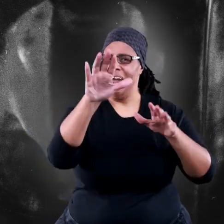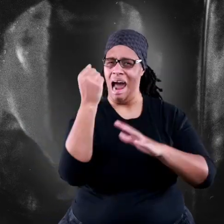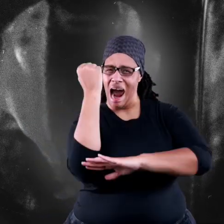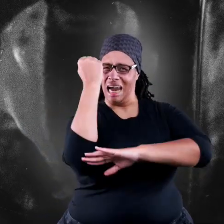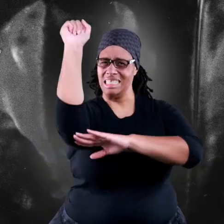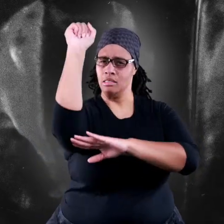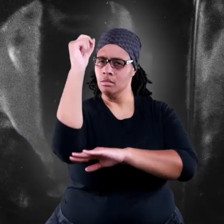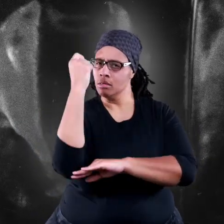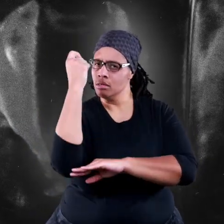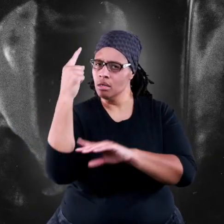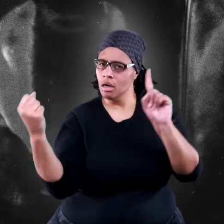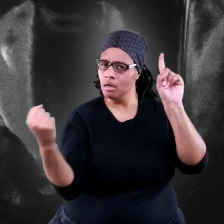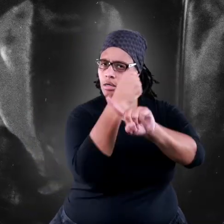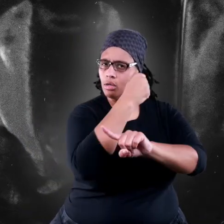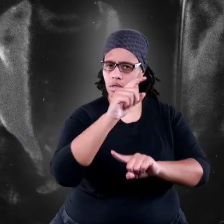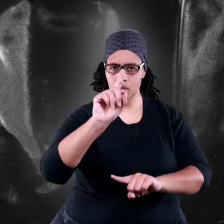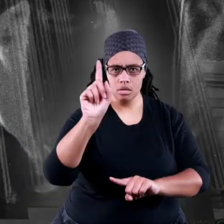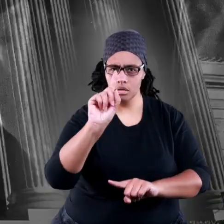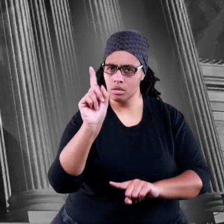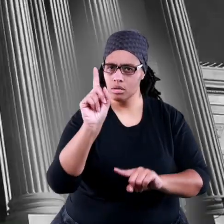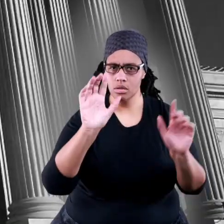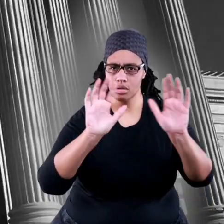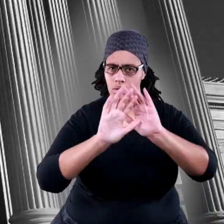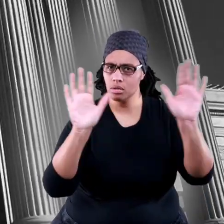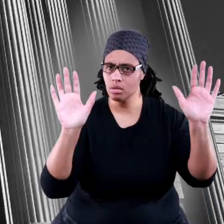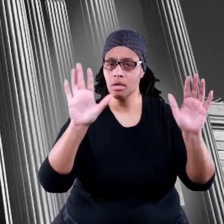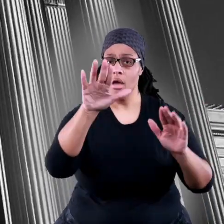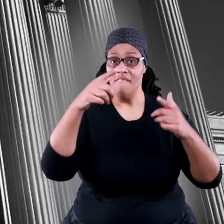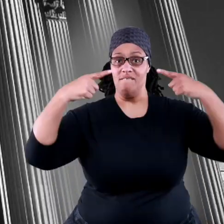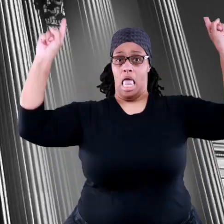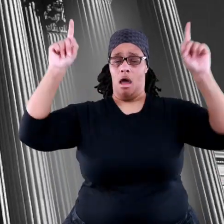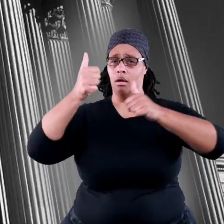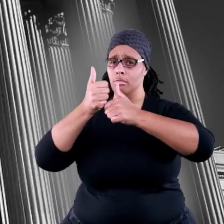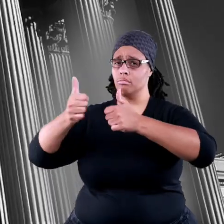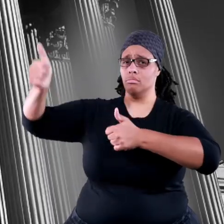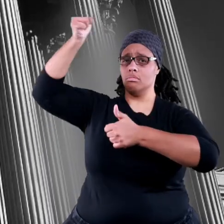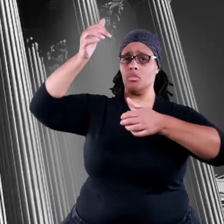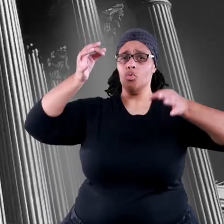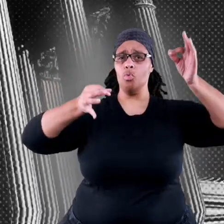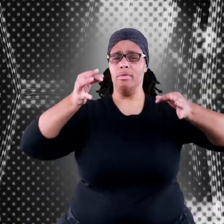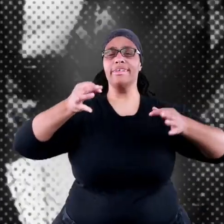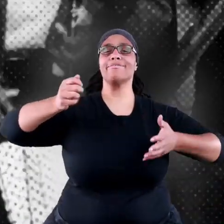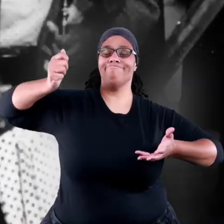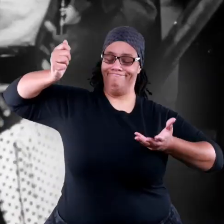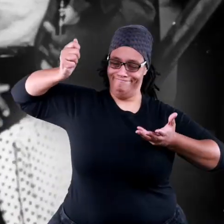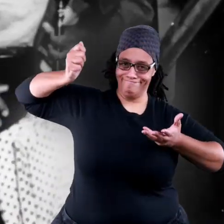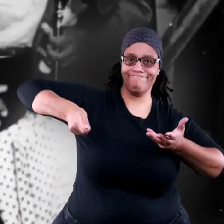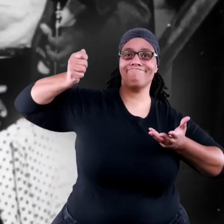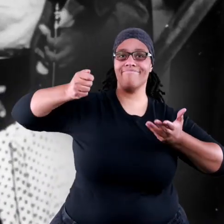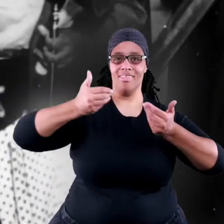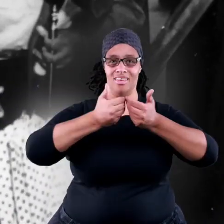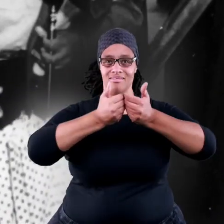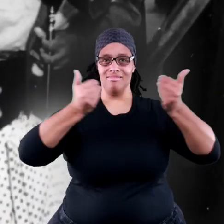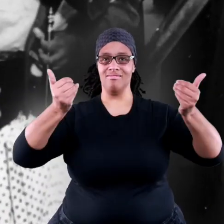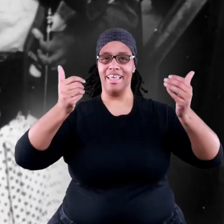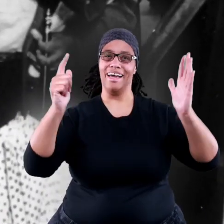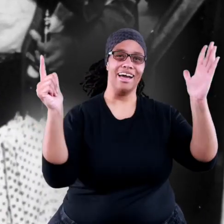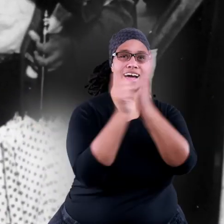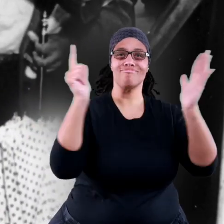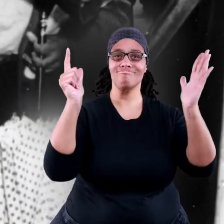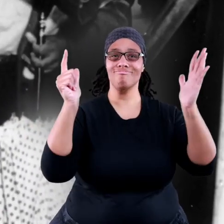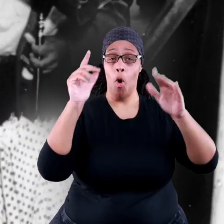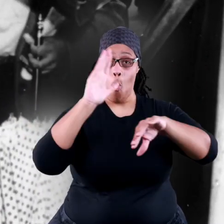people to be peaceful and protest with nonviolence. Finally, the Supreme Court ruled